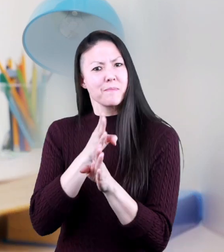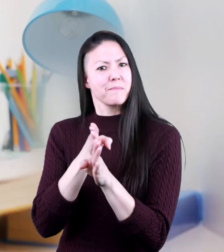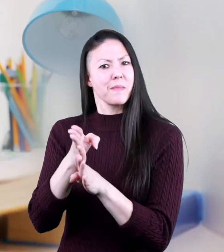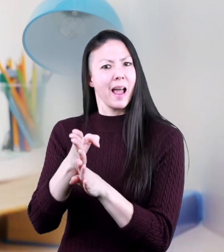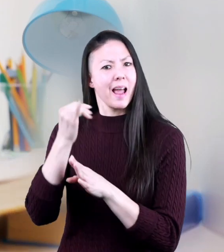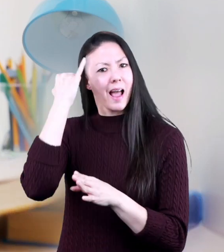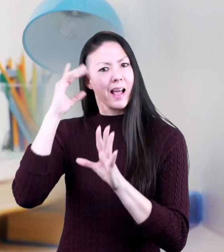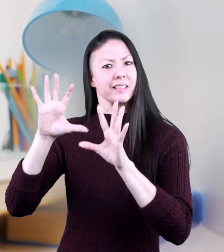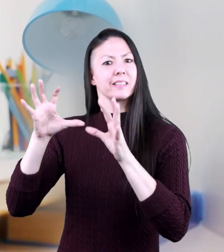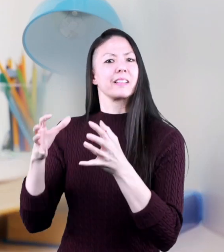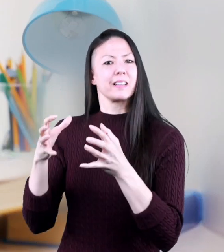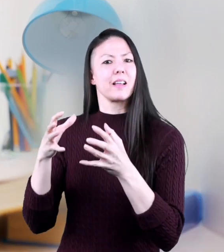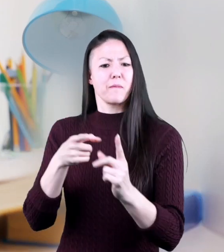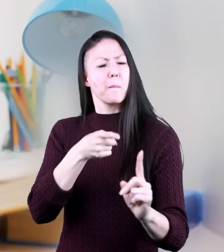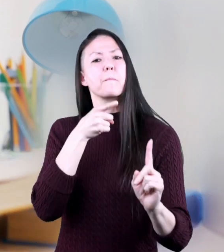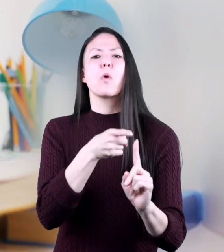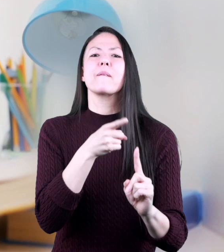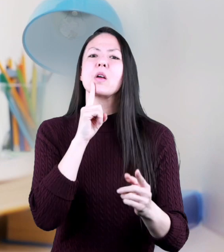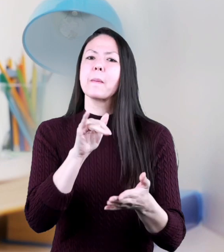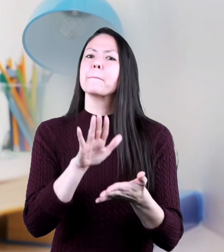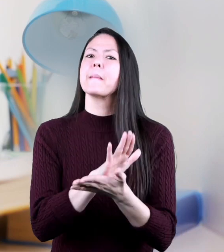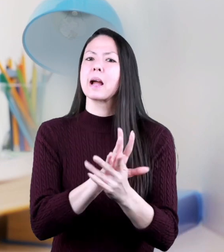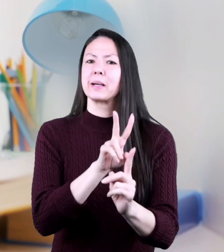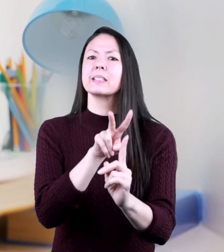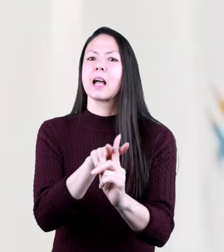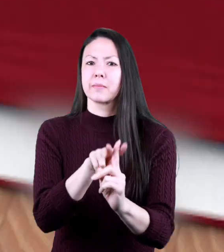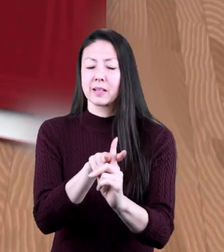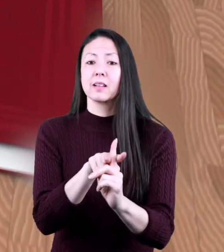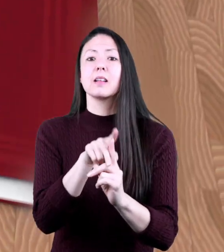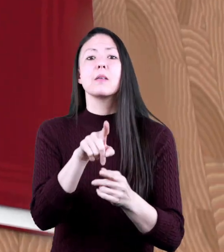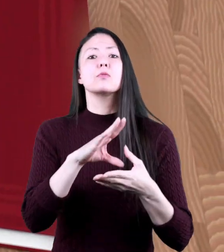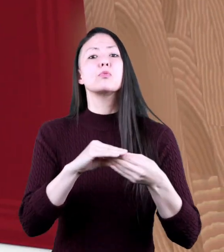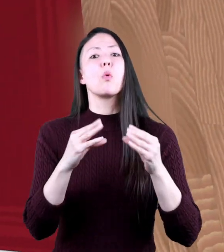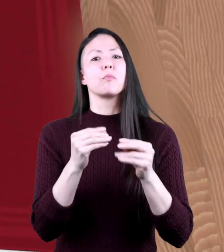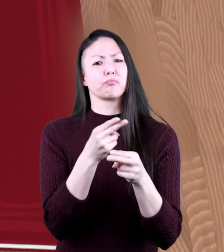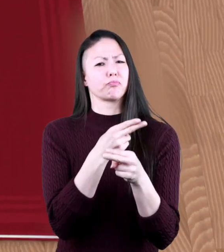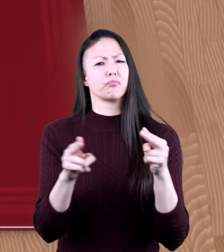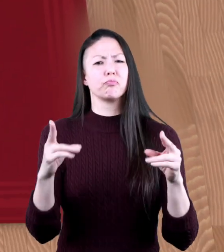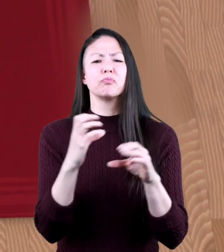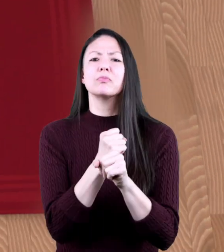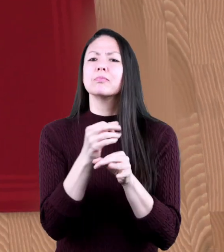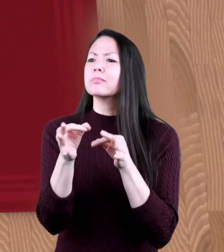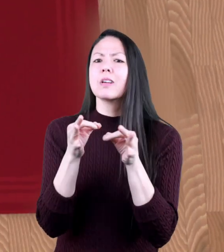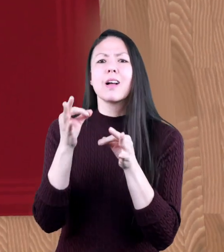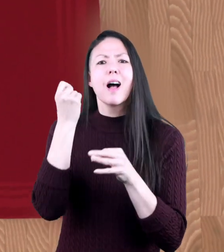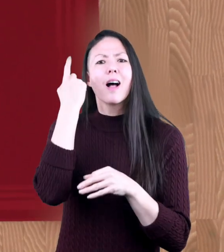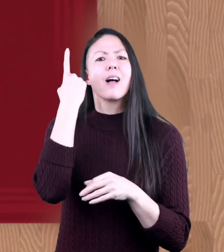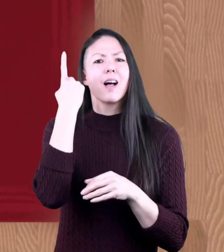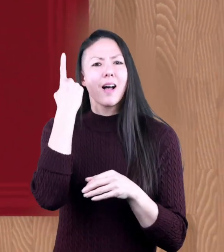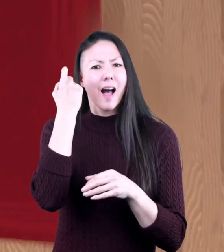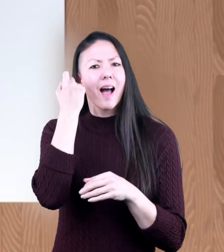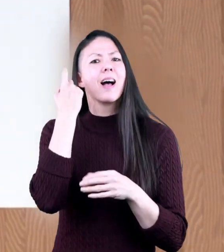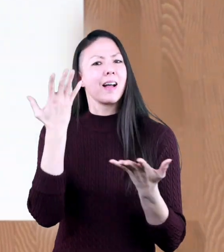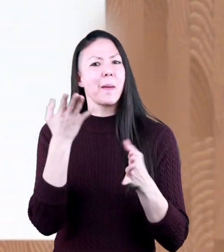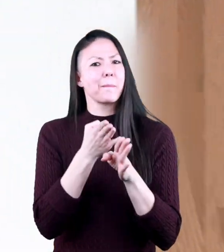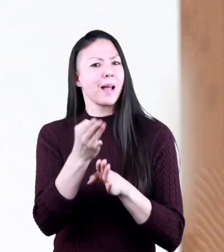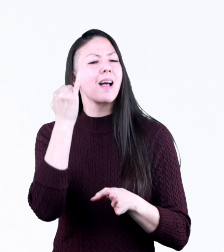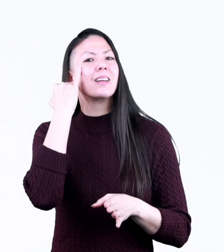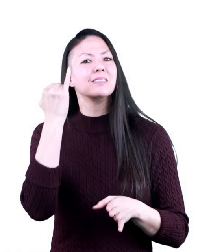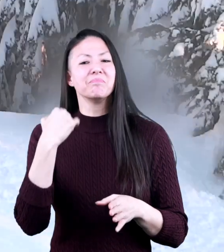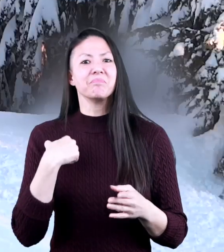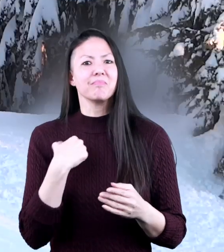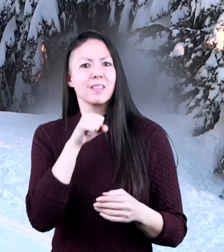vacation is the main idea or point of that paper. Here is a short story to help you understand main